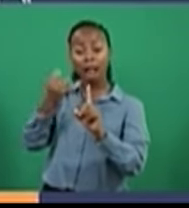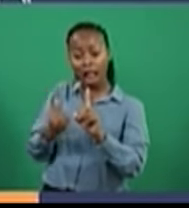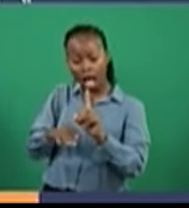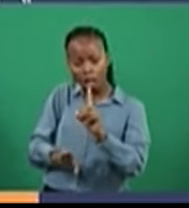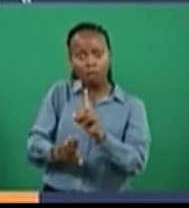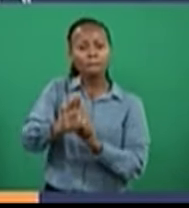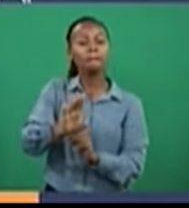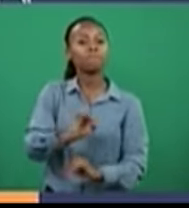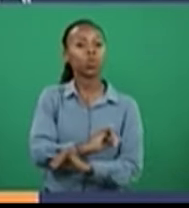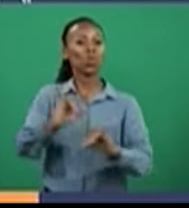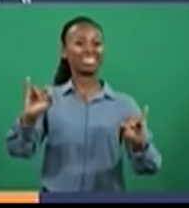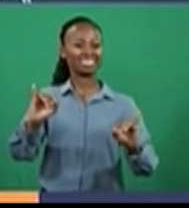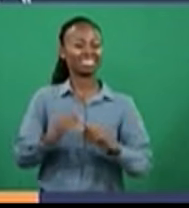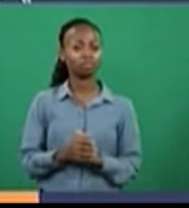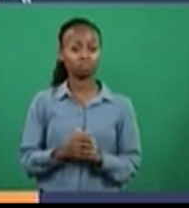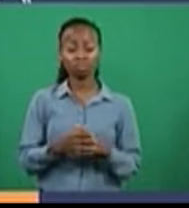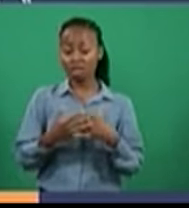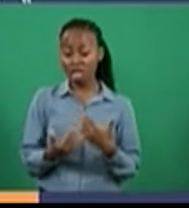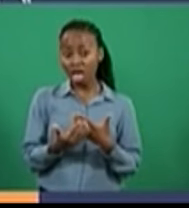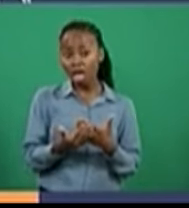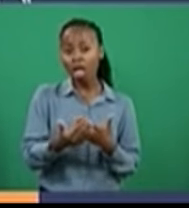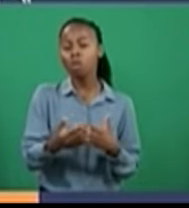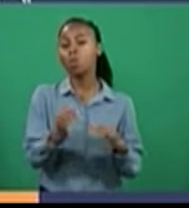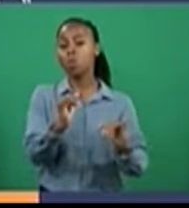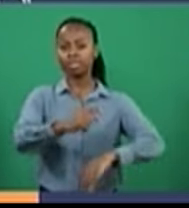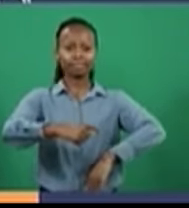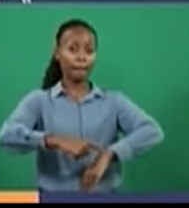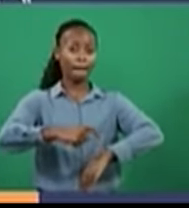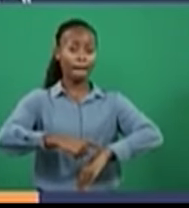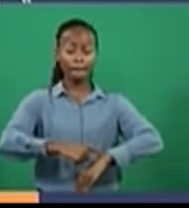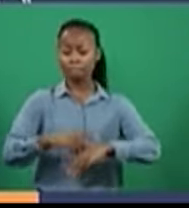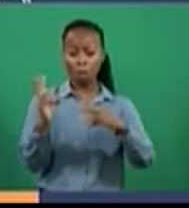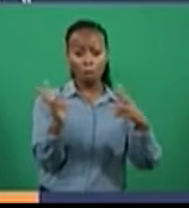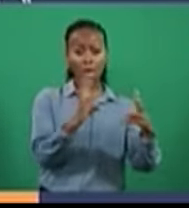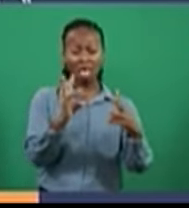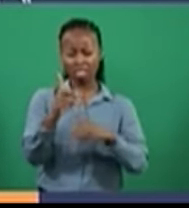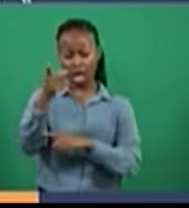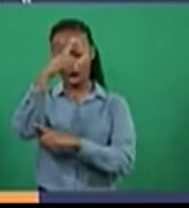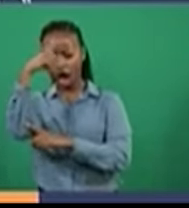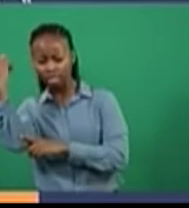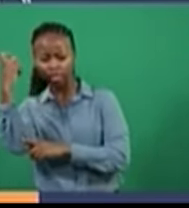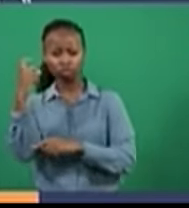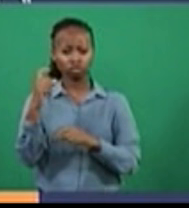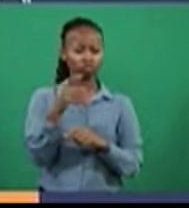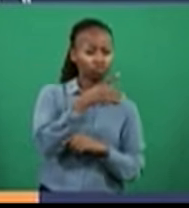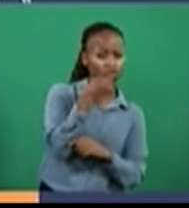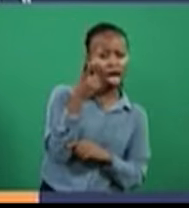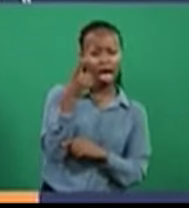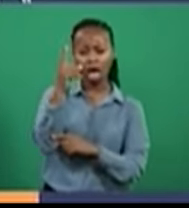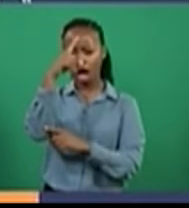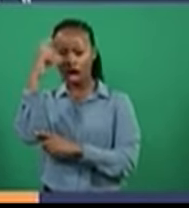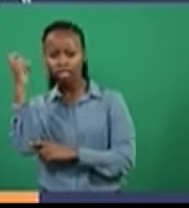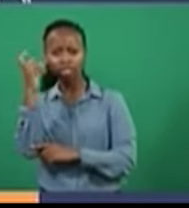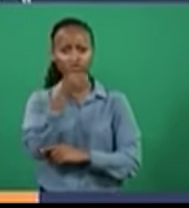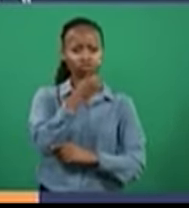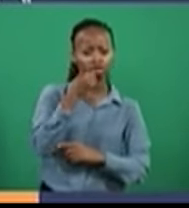critical time in the growing season, and the weather has been unusually hot and dry,